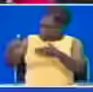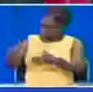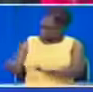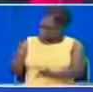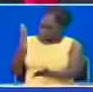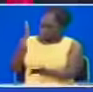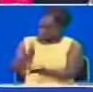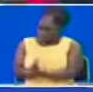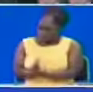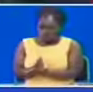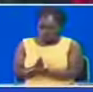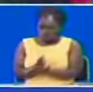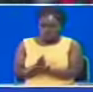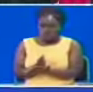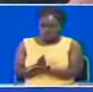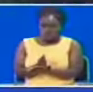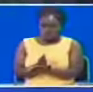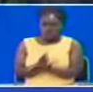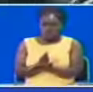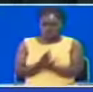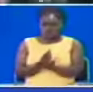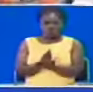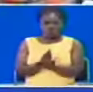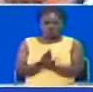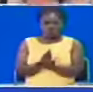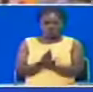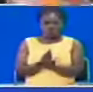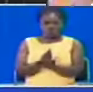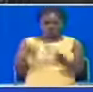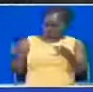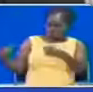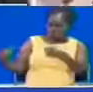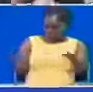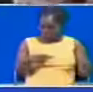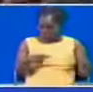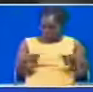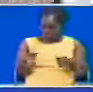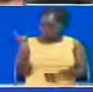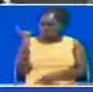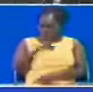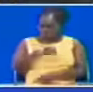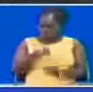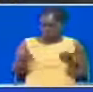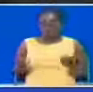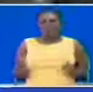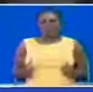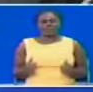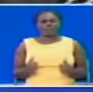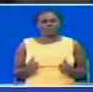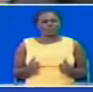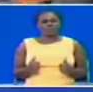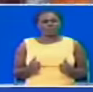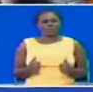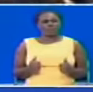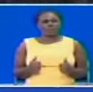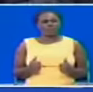battle, NASA! NASA! The war was far from over. NASA!